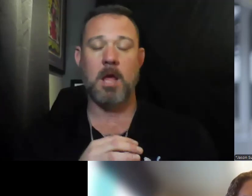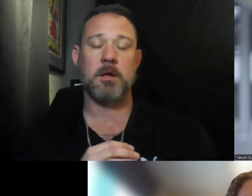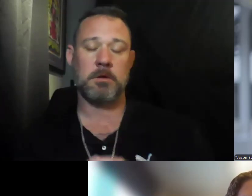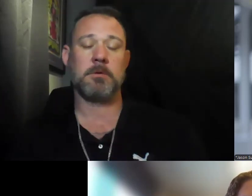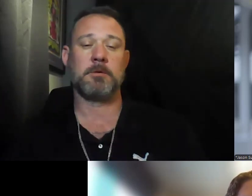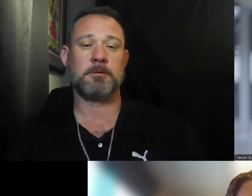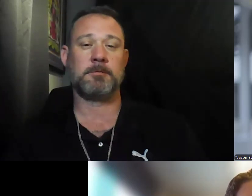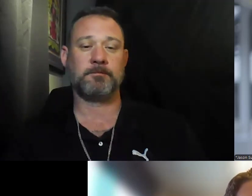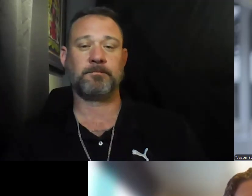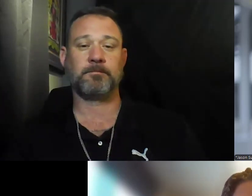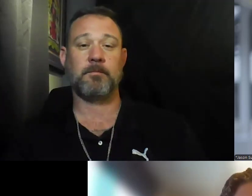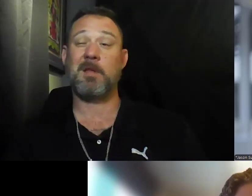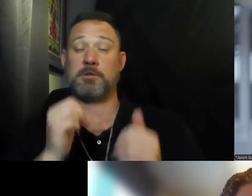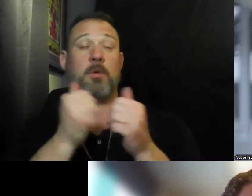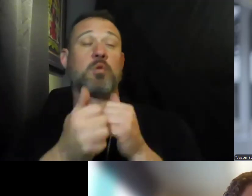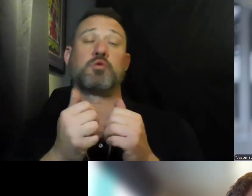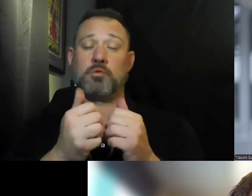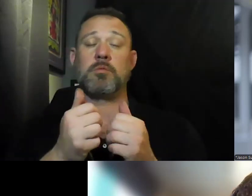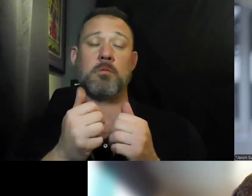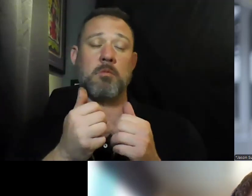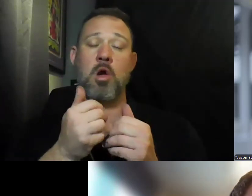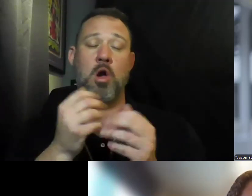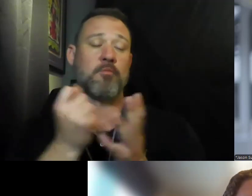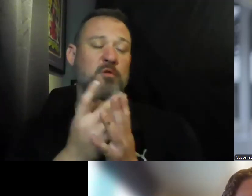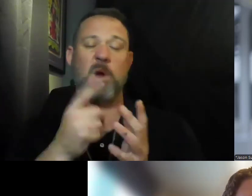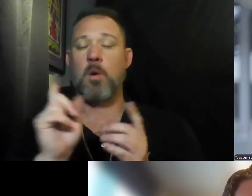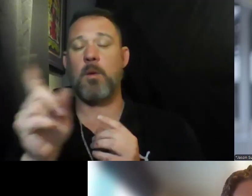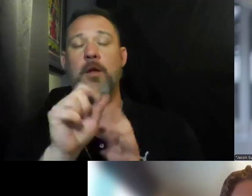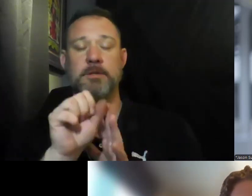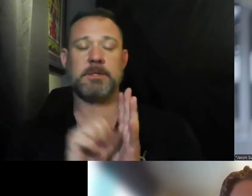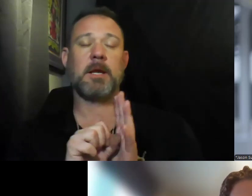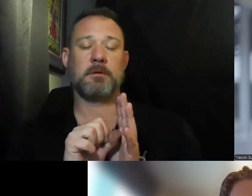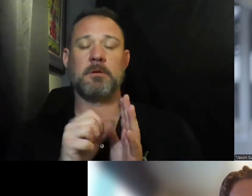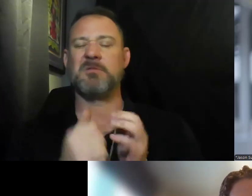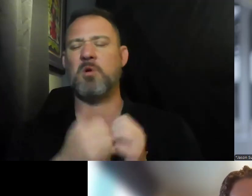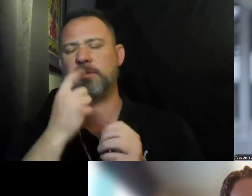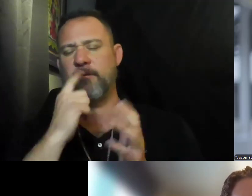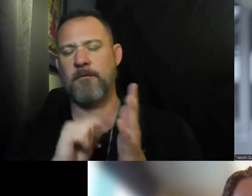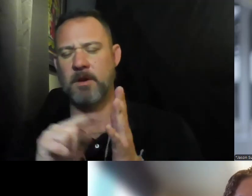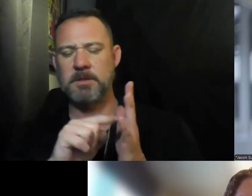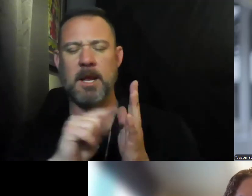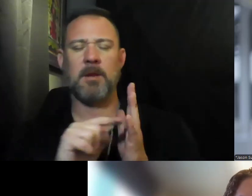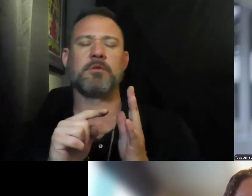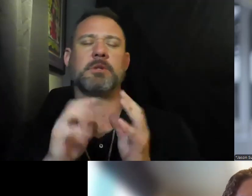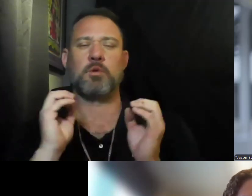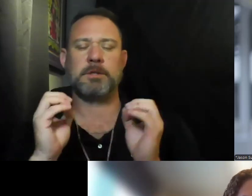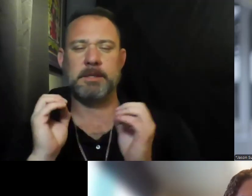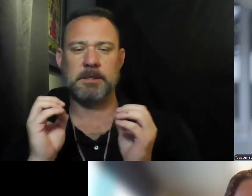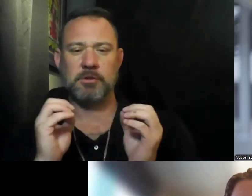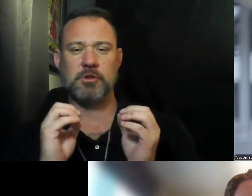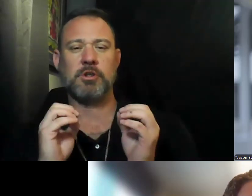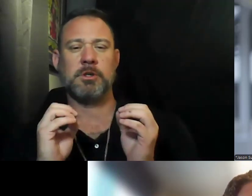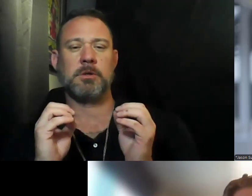that's post-approved, so we can go anywhere in the state and teach it. And this is mostly for our investigators, and we're teaching them,